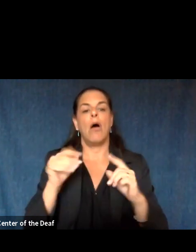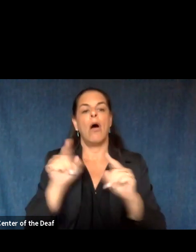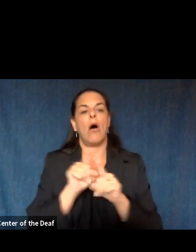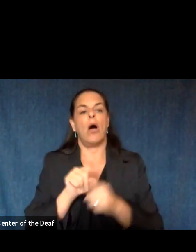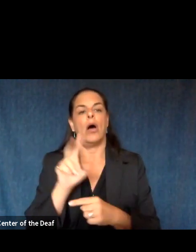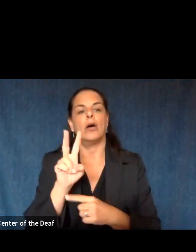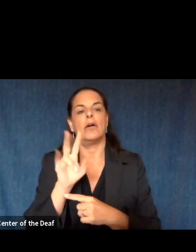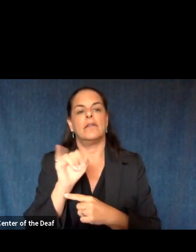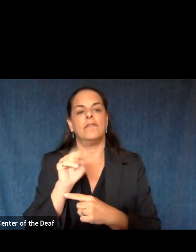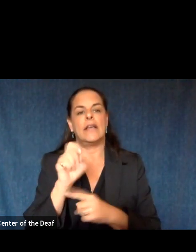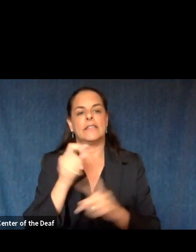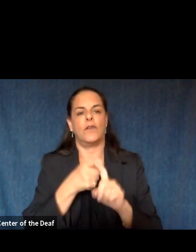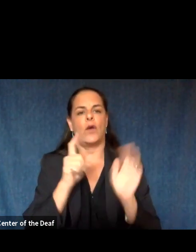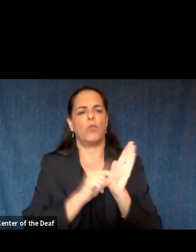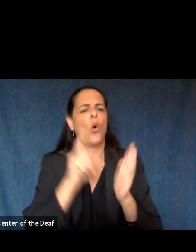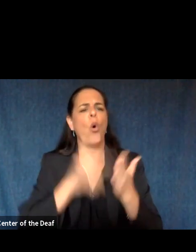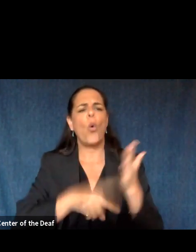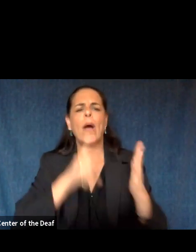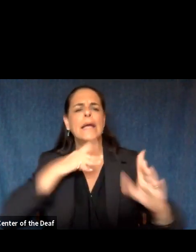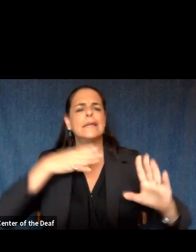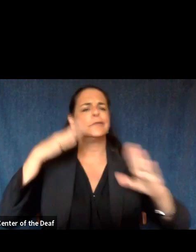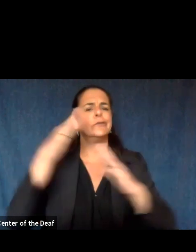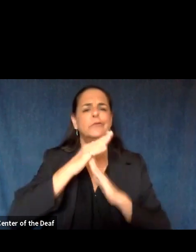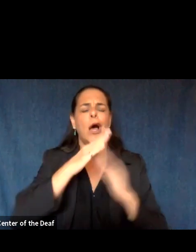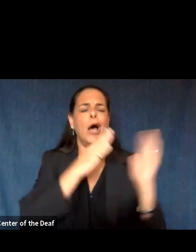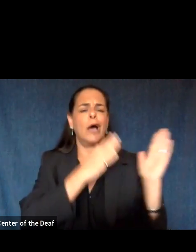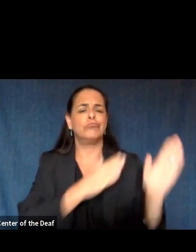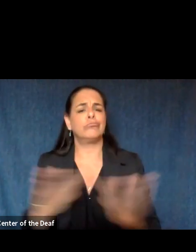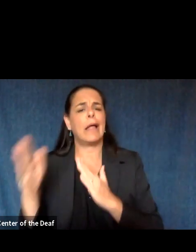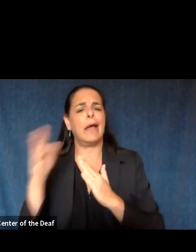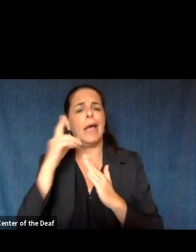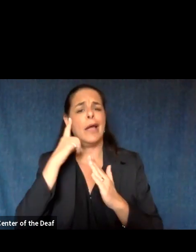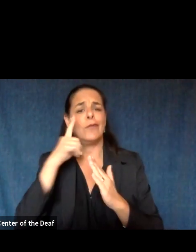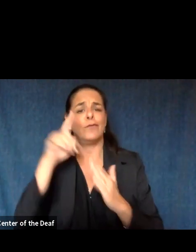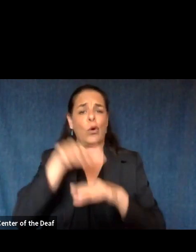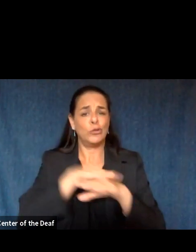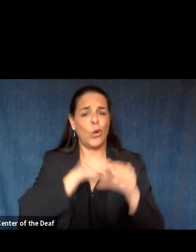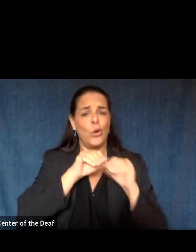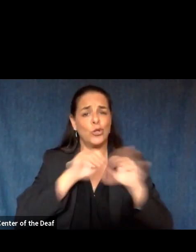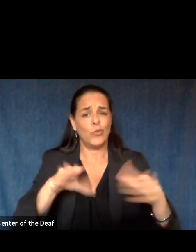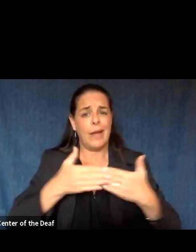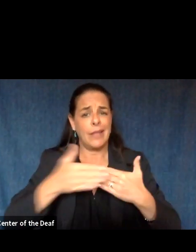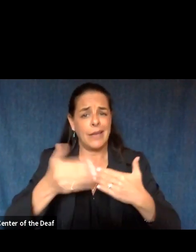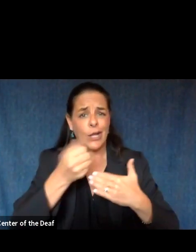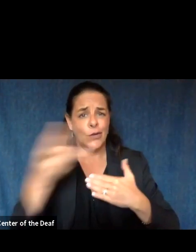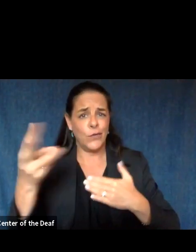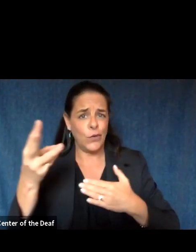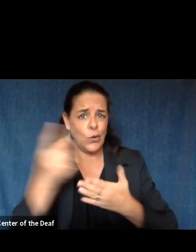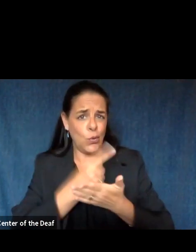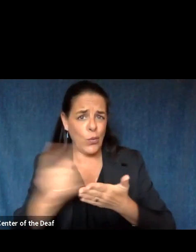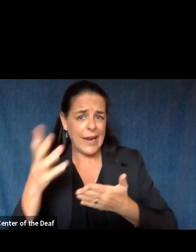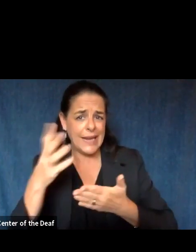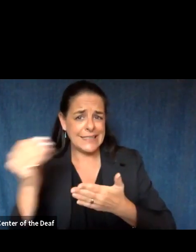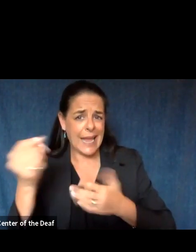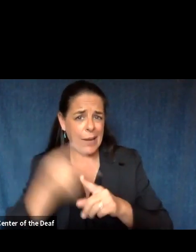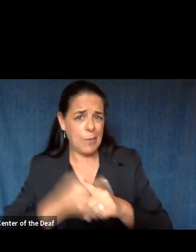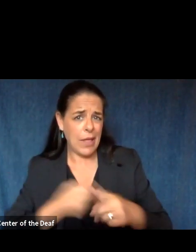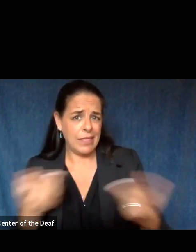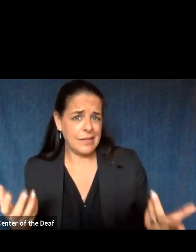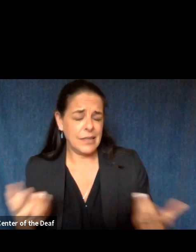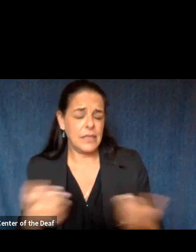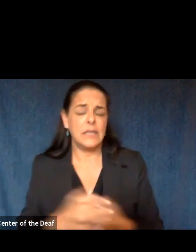grand strategy for slowing the spread locally over the next weeks and months? Did you say the ground strategy? Grand